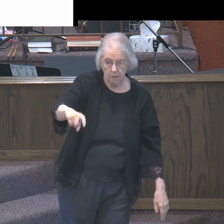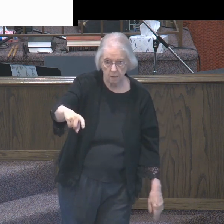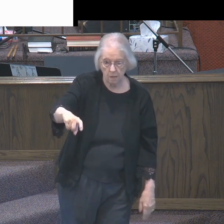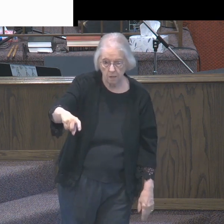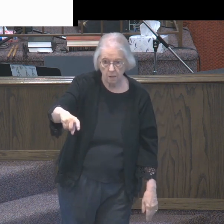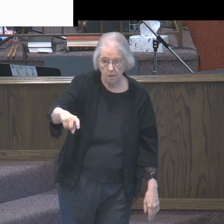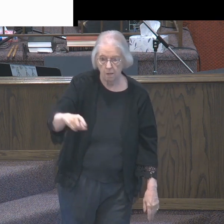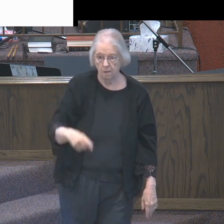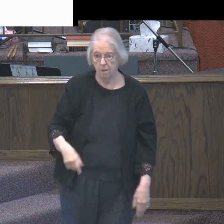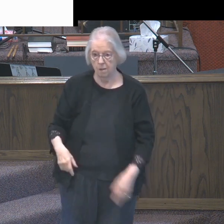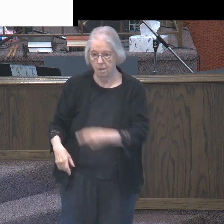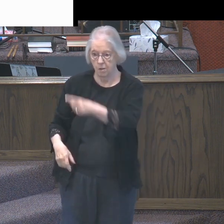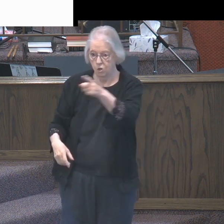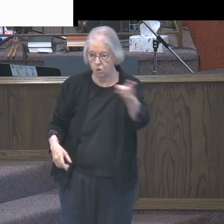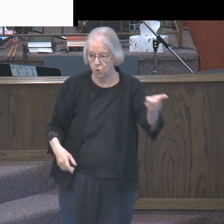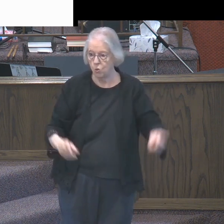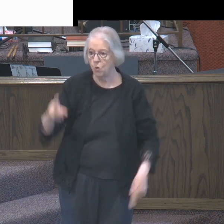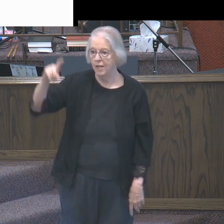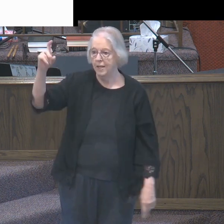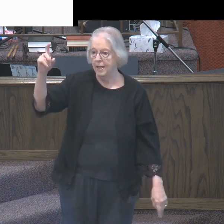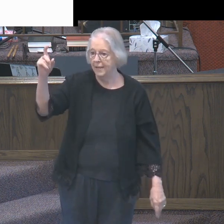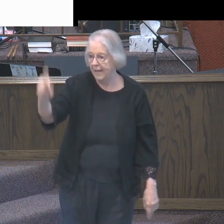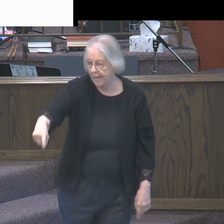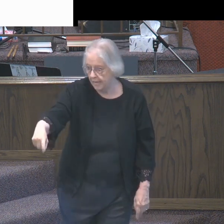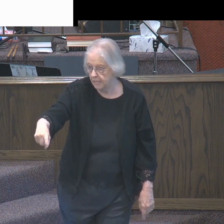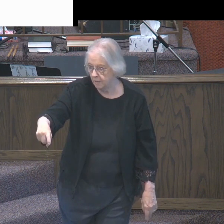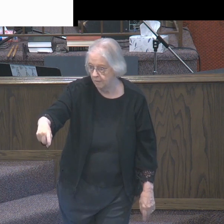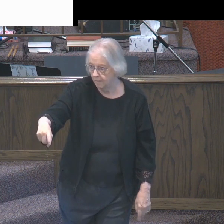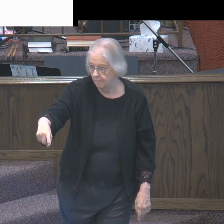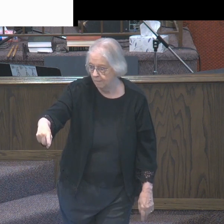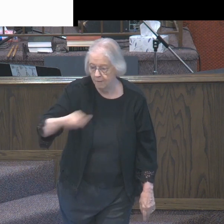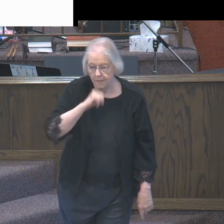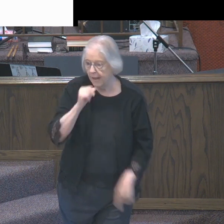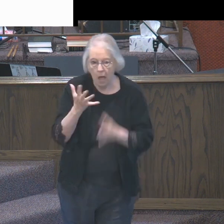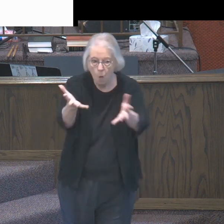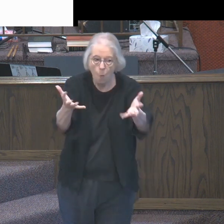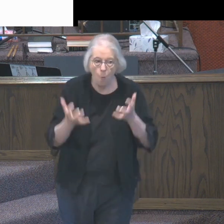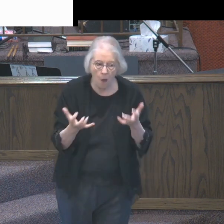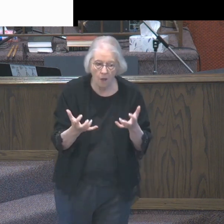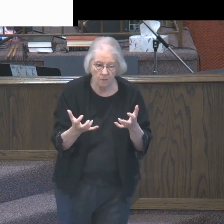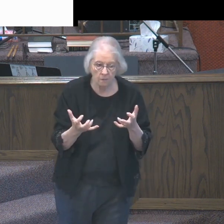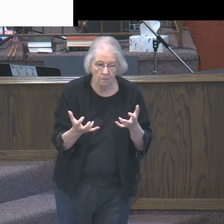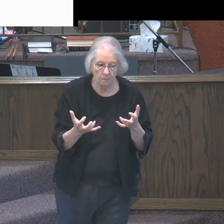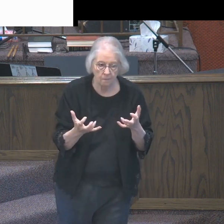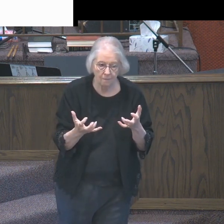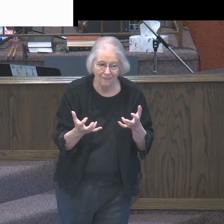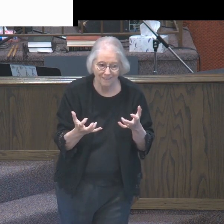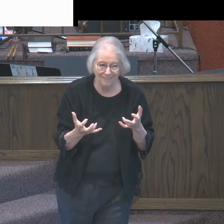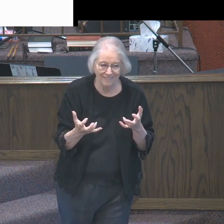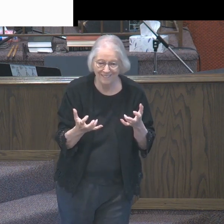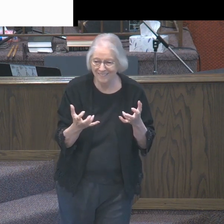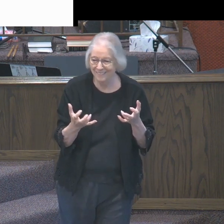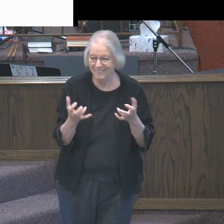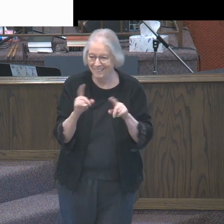Tell me the next word. Need of, before you ask him, right? I